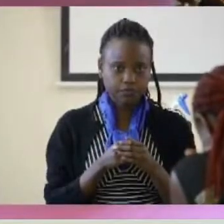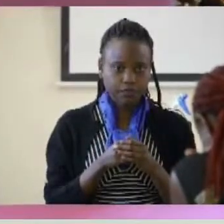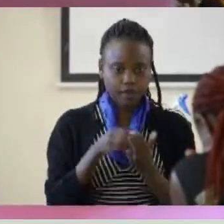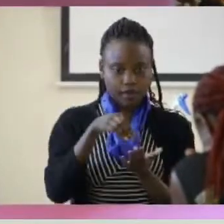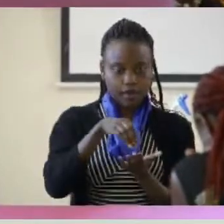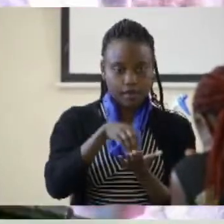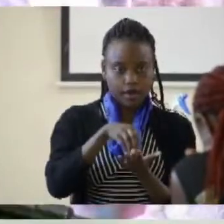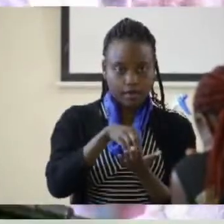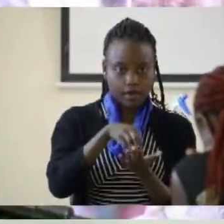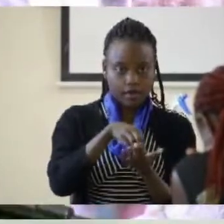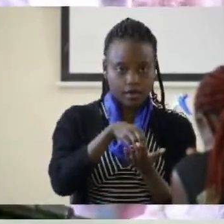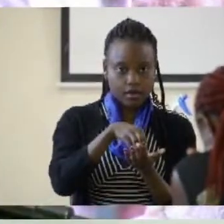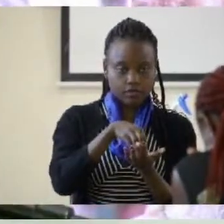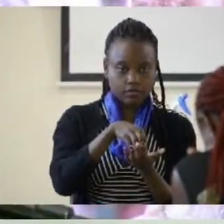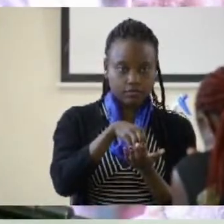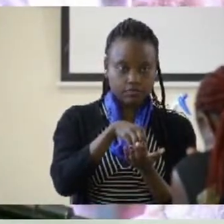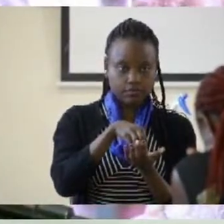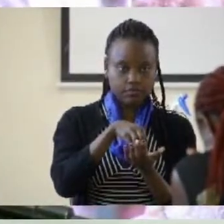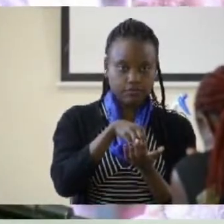of